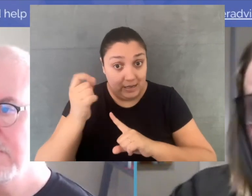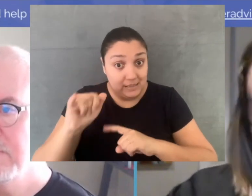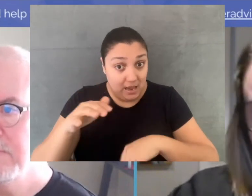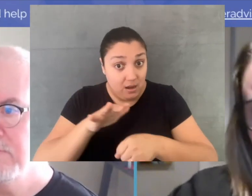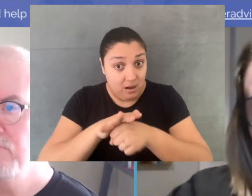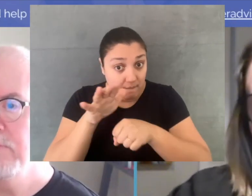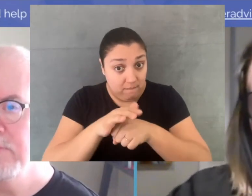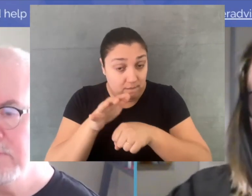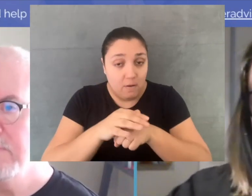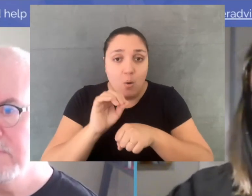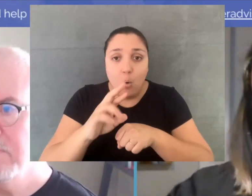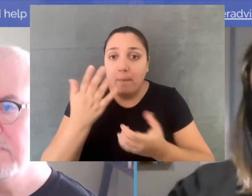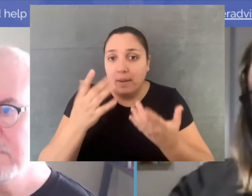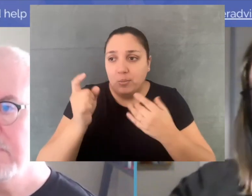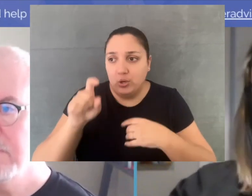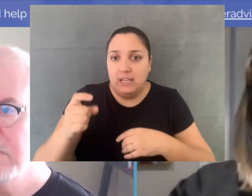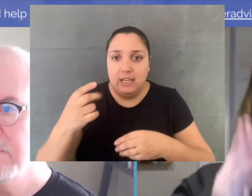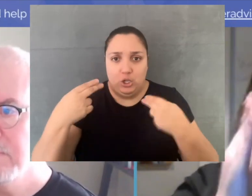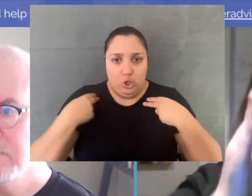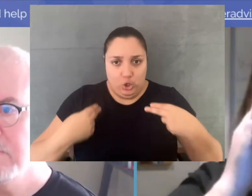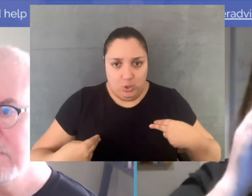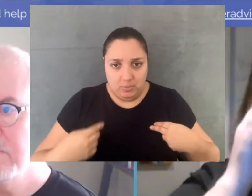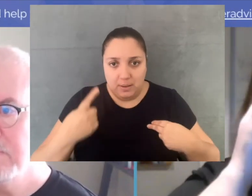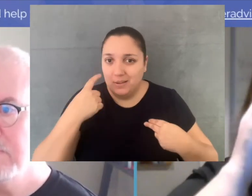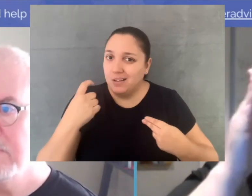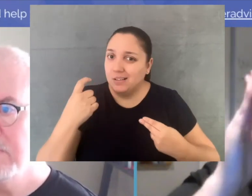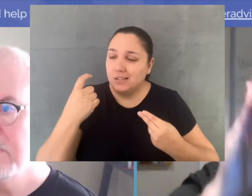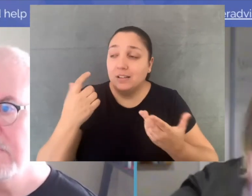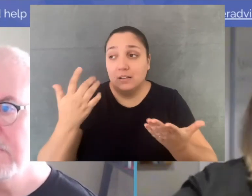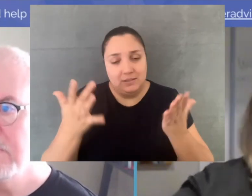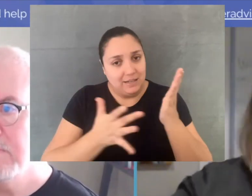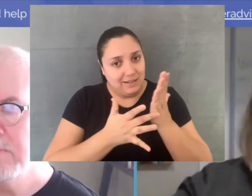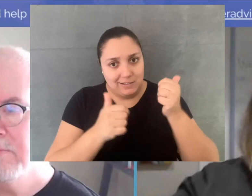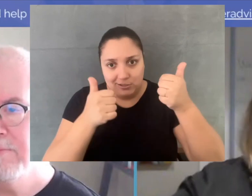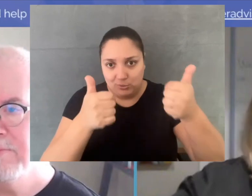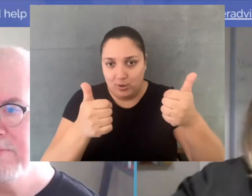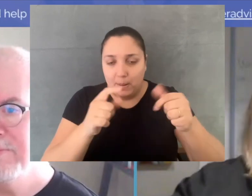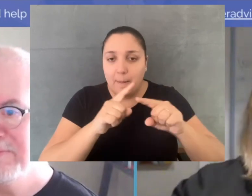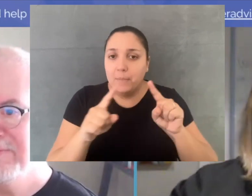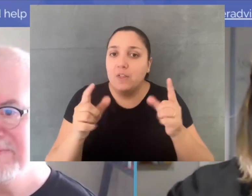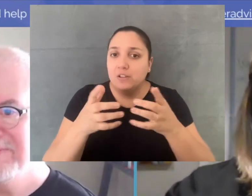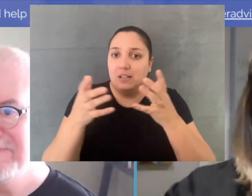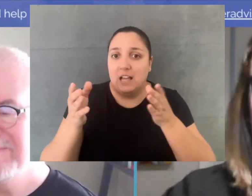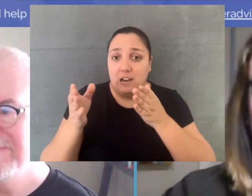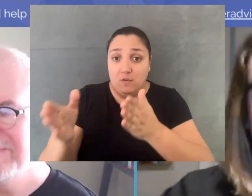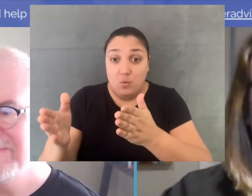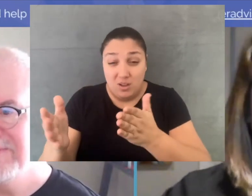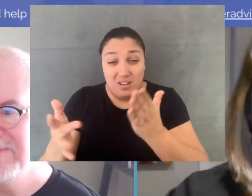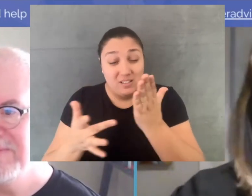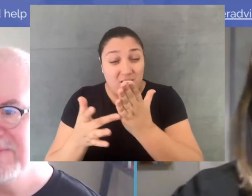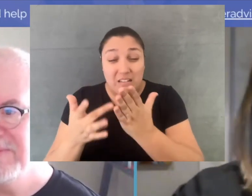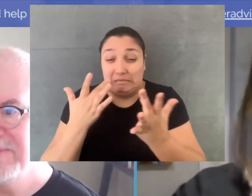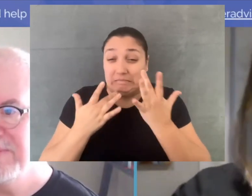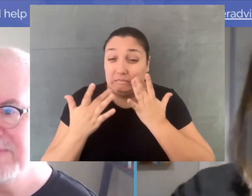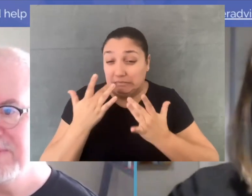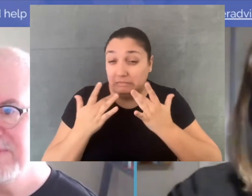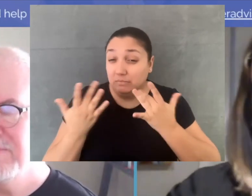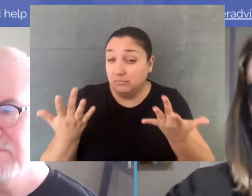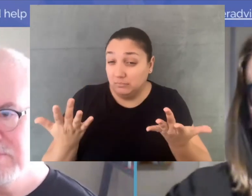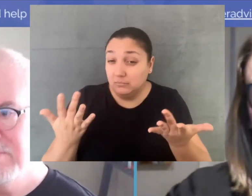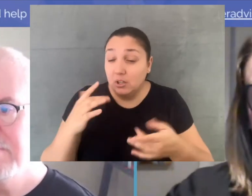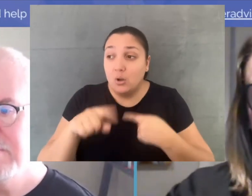sufficient? Or do you need a human? Because there are still, technology is incredible, but there are still a lot of ways that technology